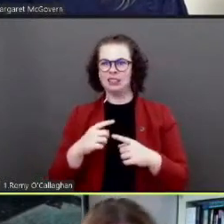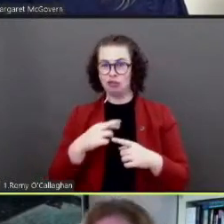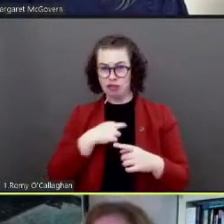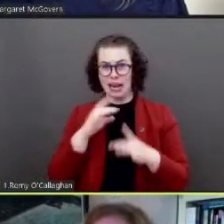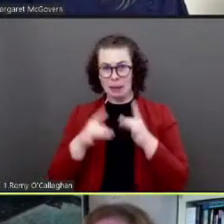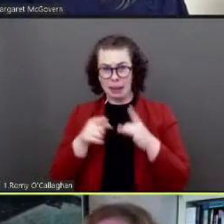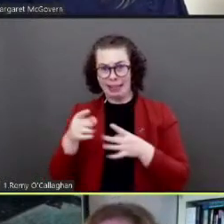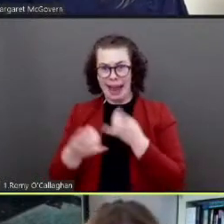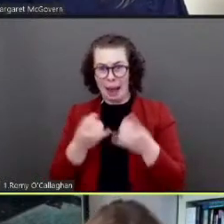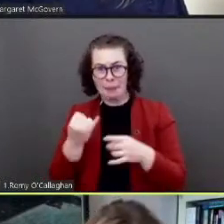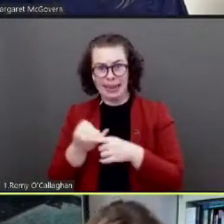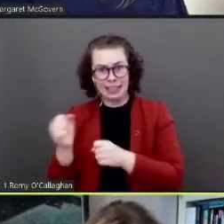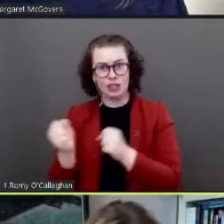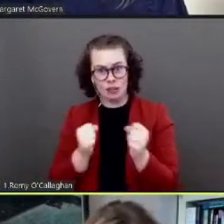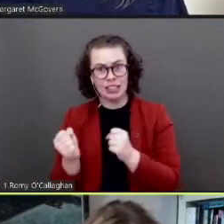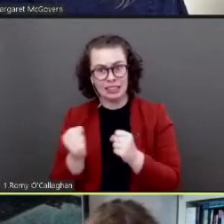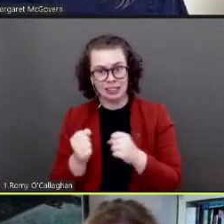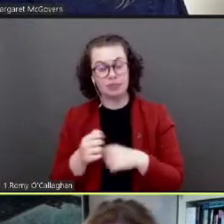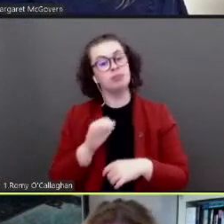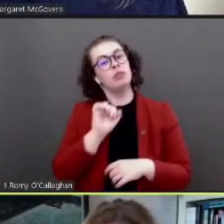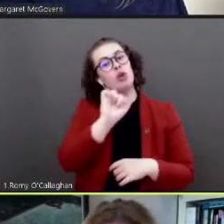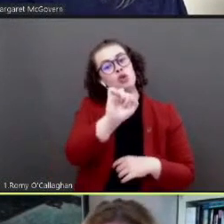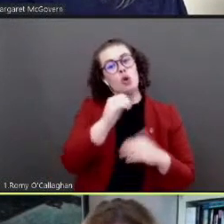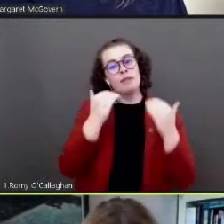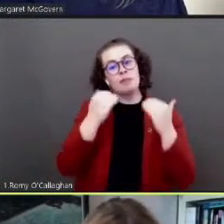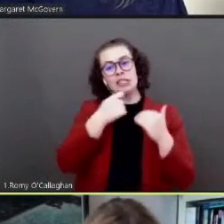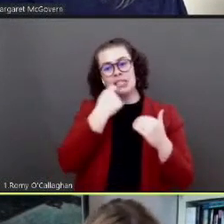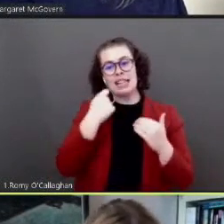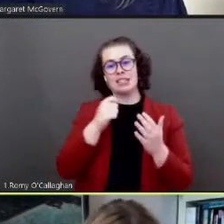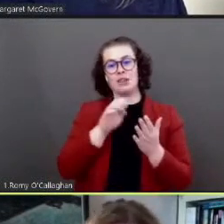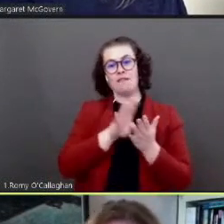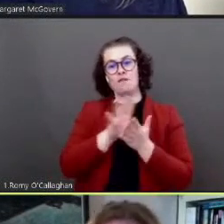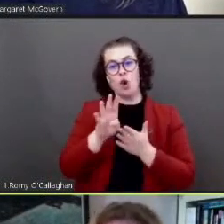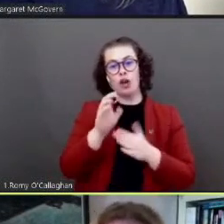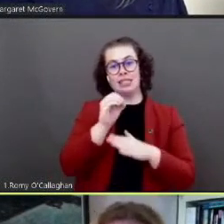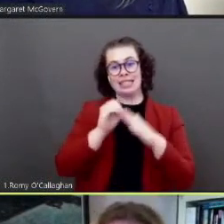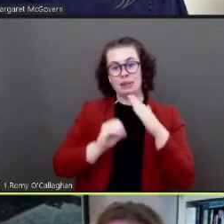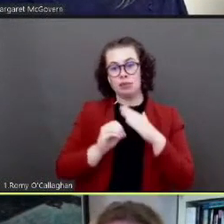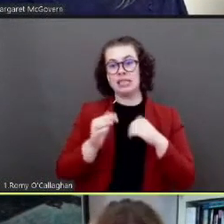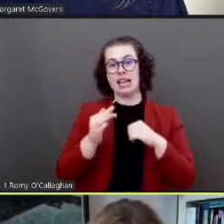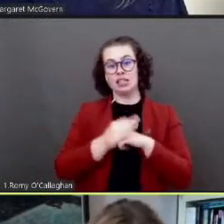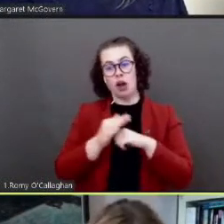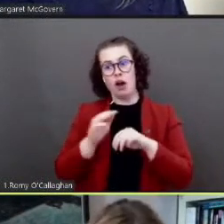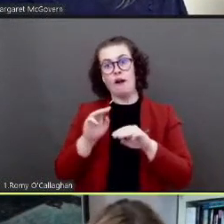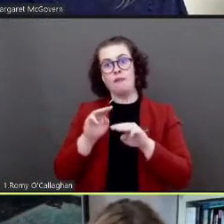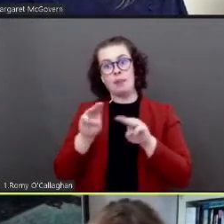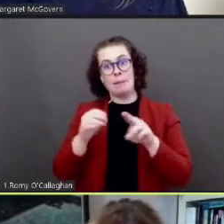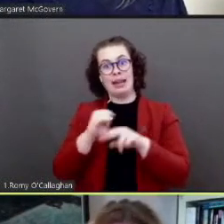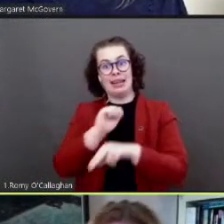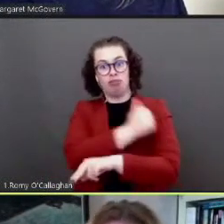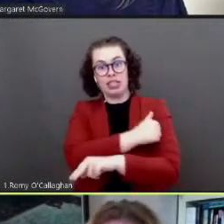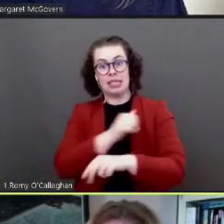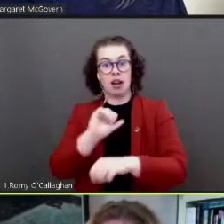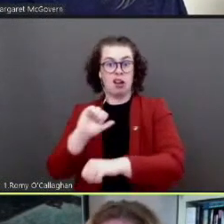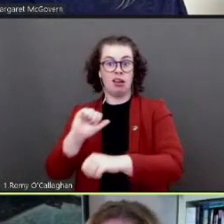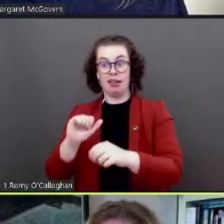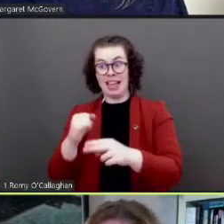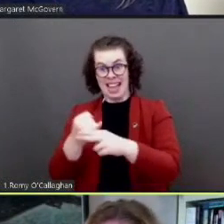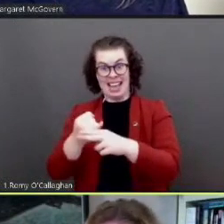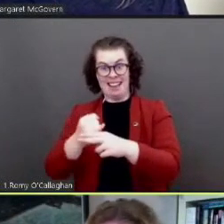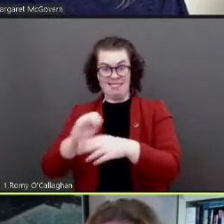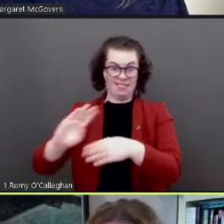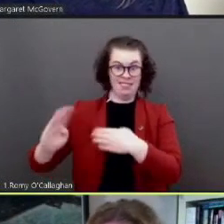prison census showed us that 14% of the prison population was locked up for 19 or more hours a day, and more